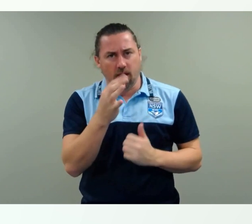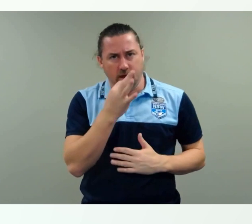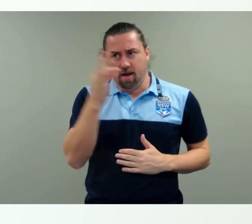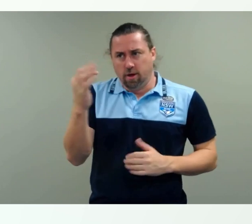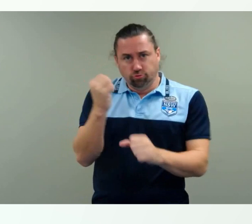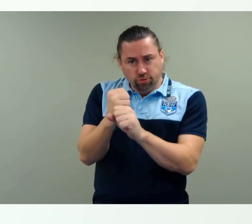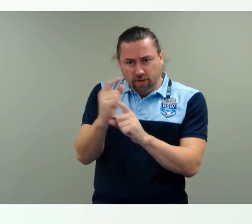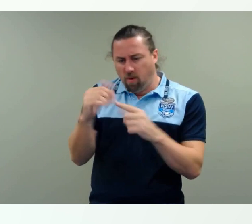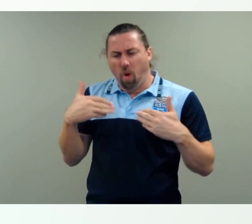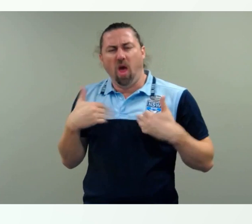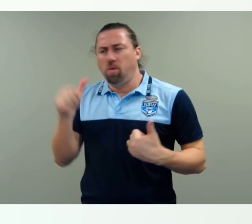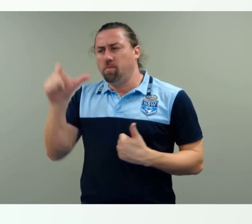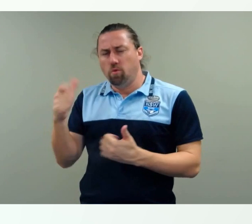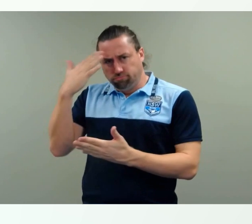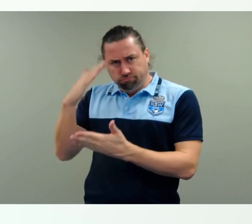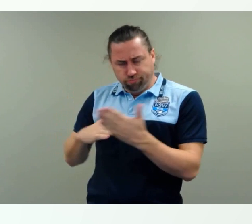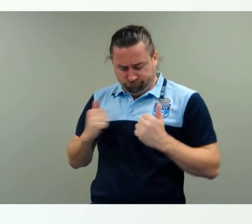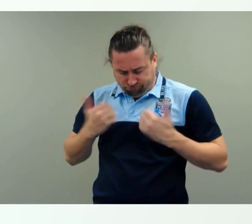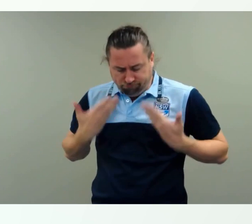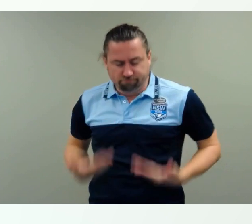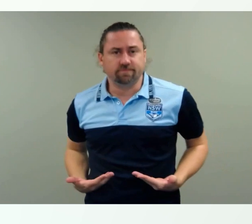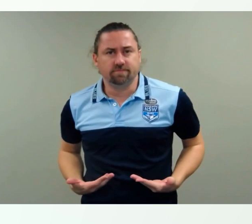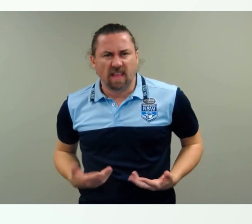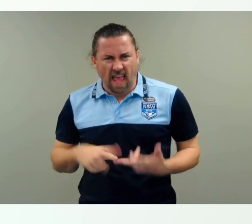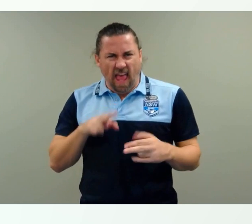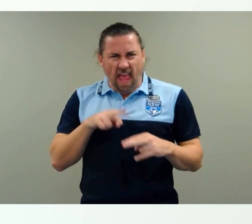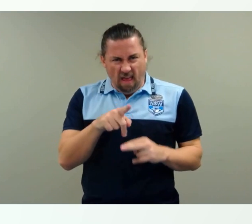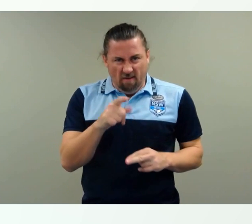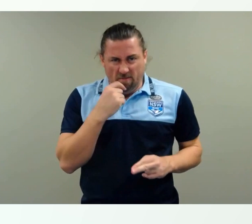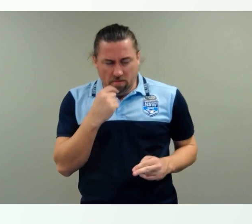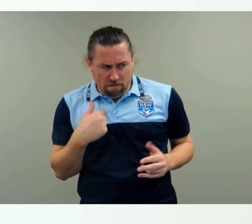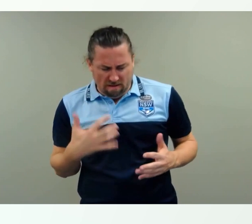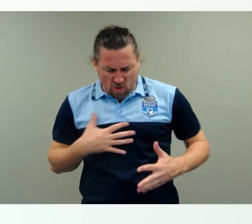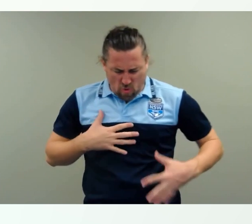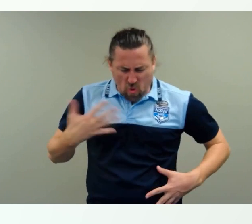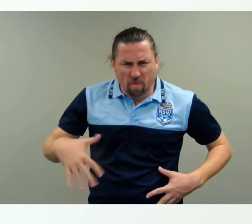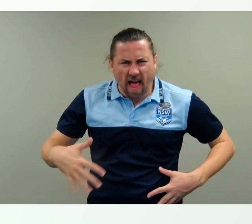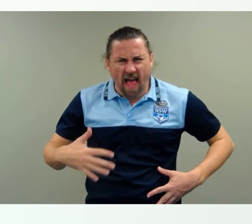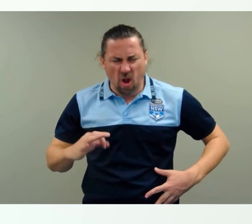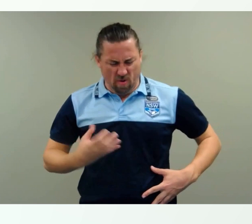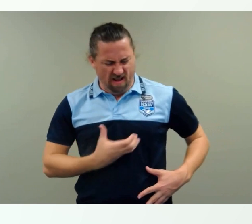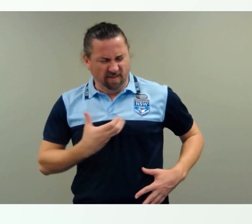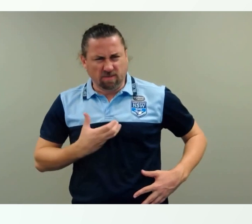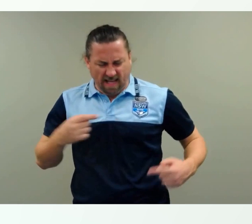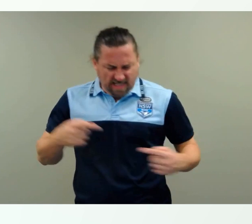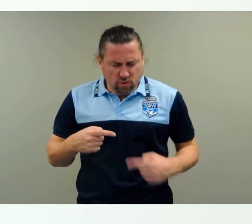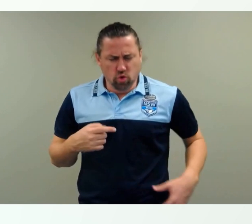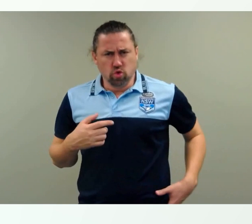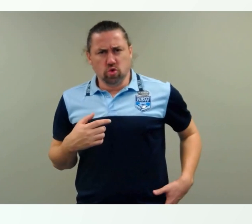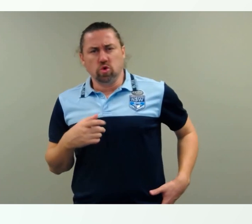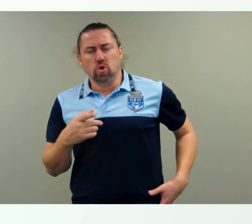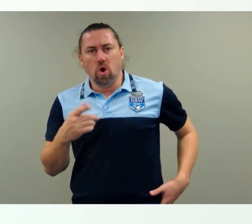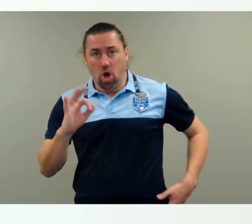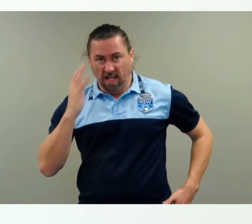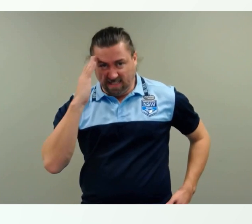from your general practitioner or healthcare professional. If you start to feel discomfort or pain when performing an exercise,